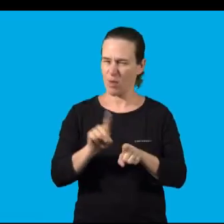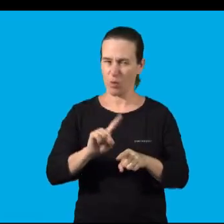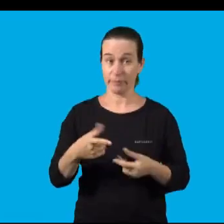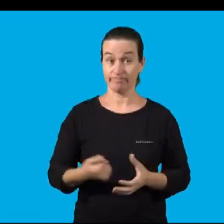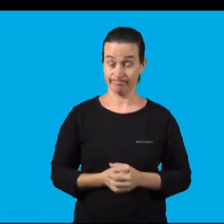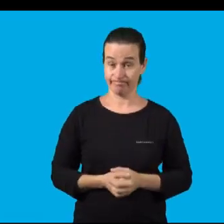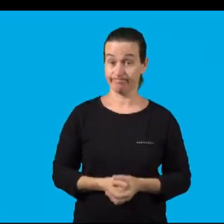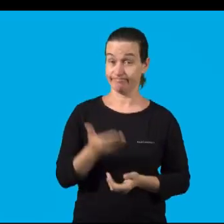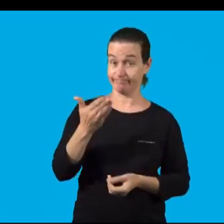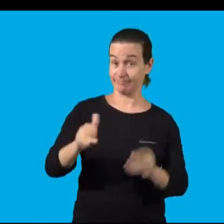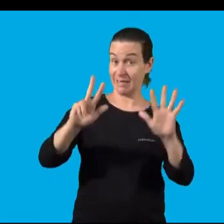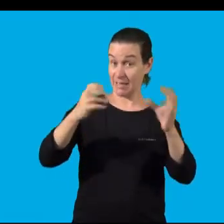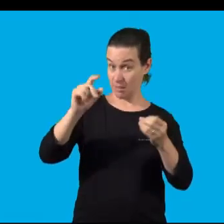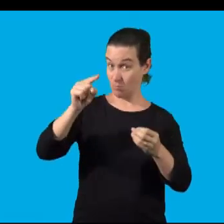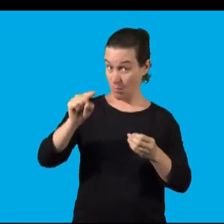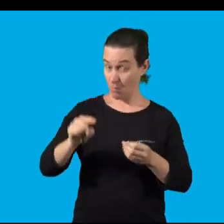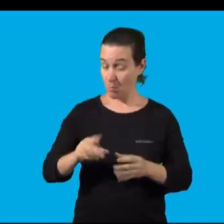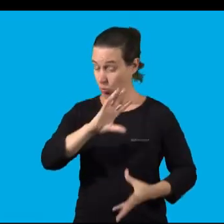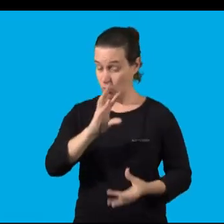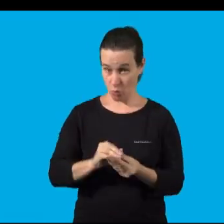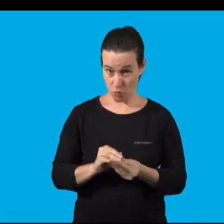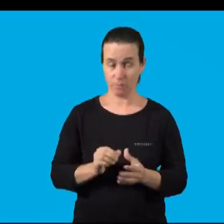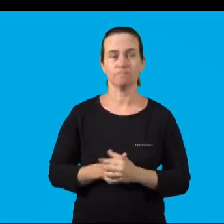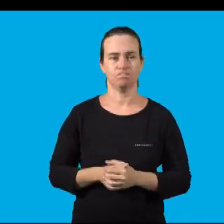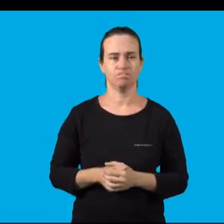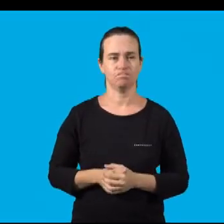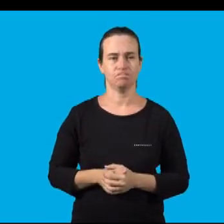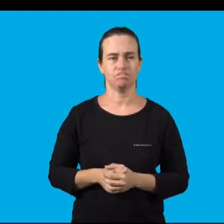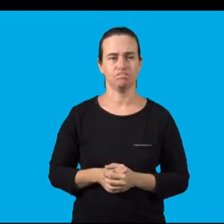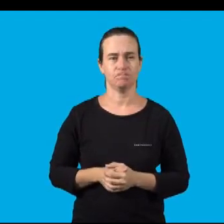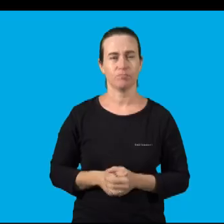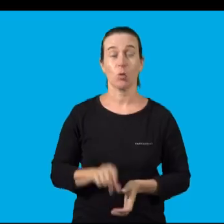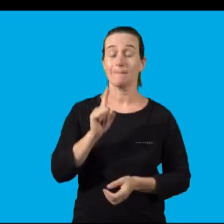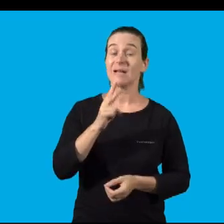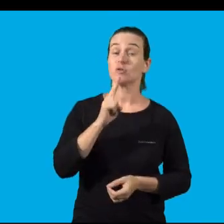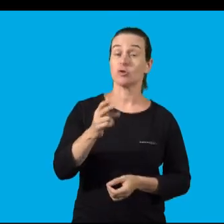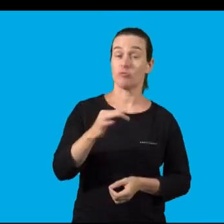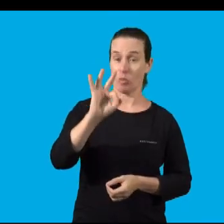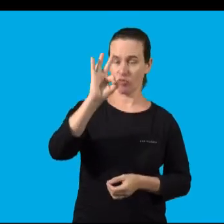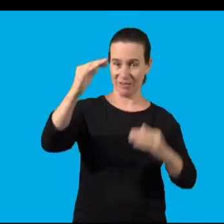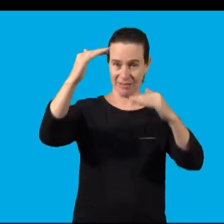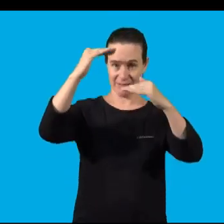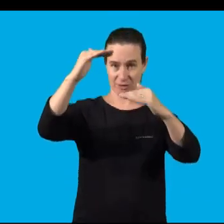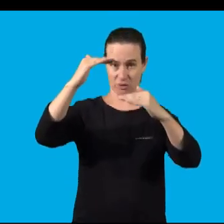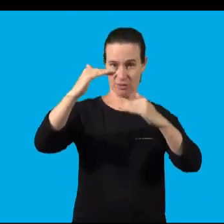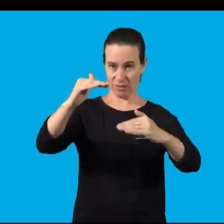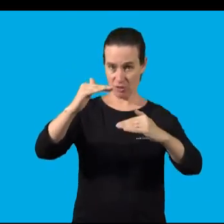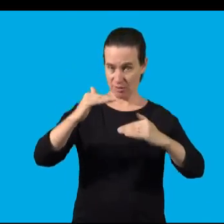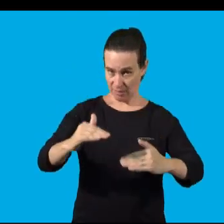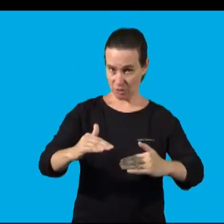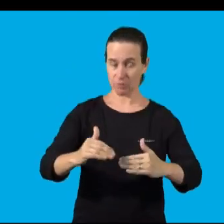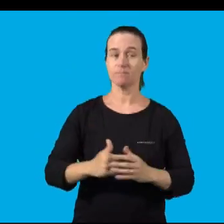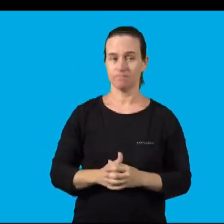It will consist of 80 marks. You will be required to answer questions from 3